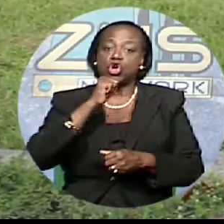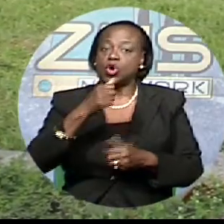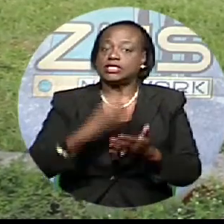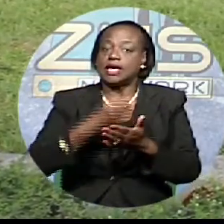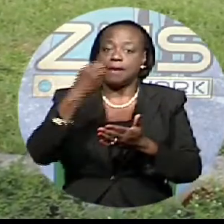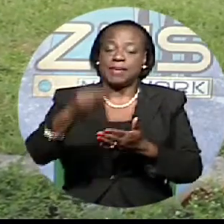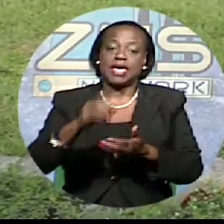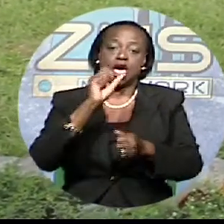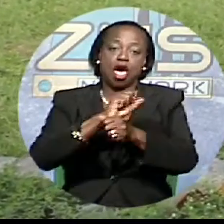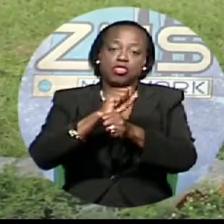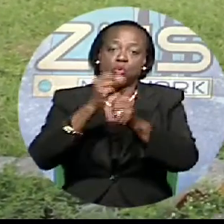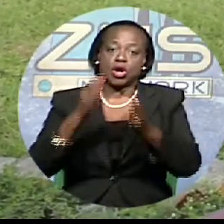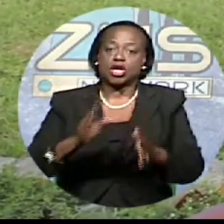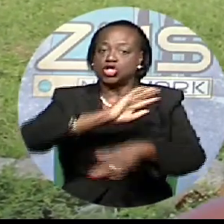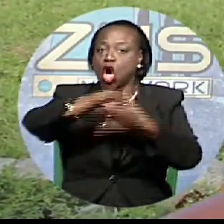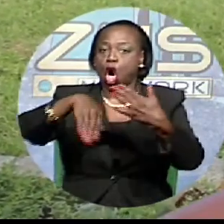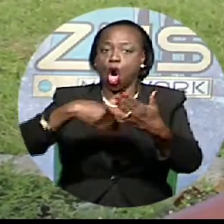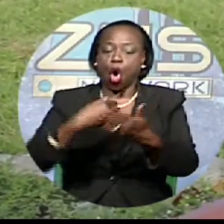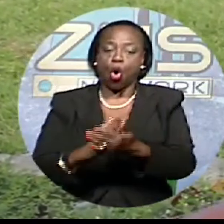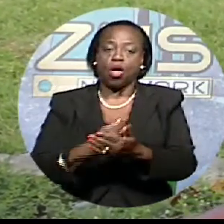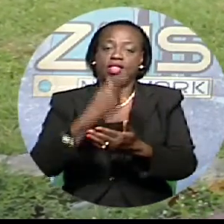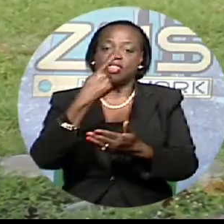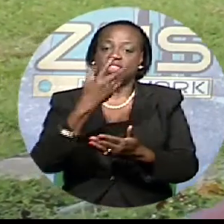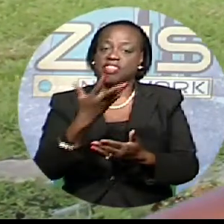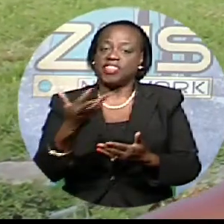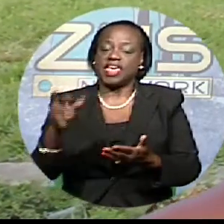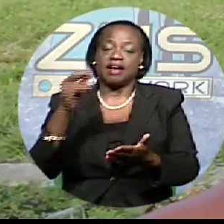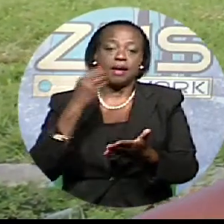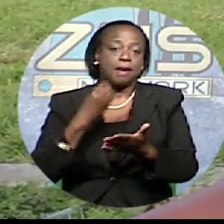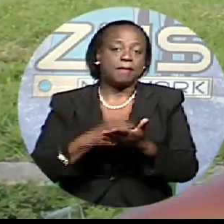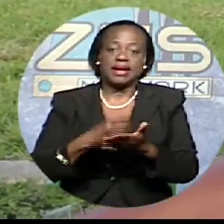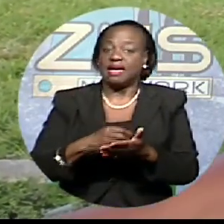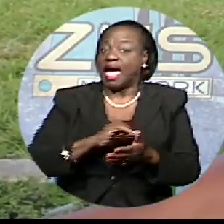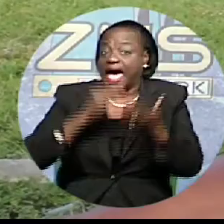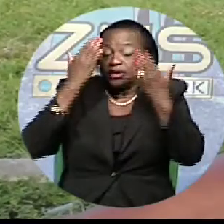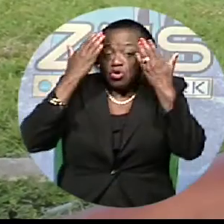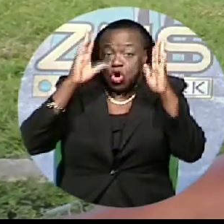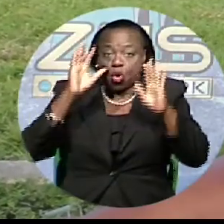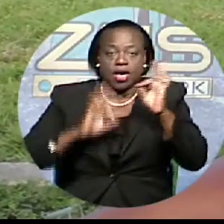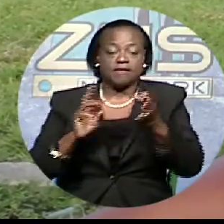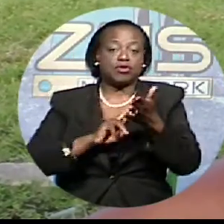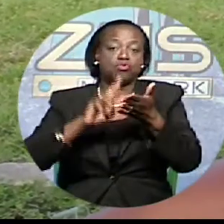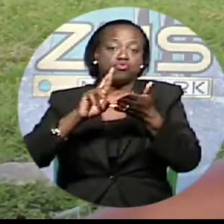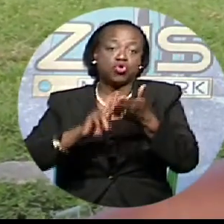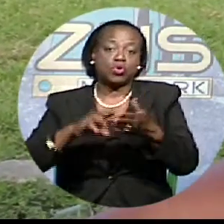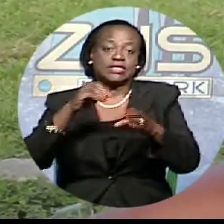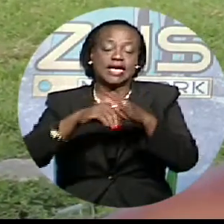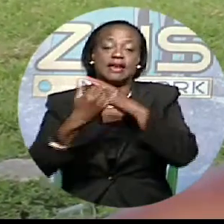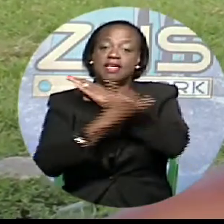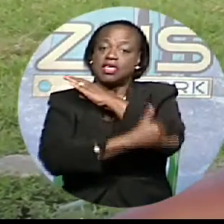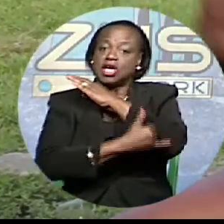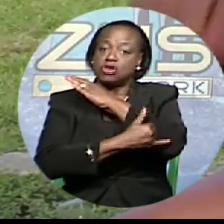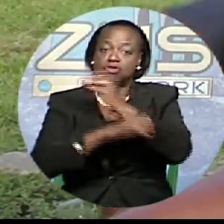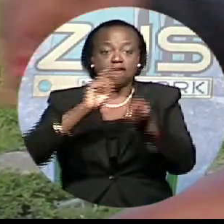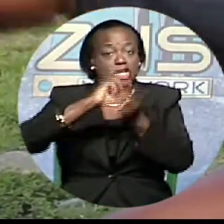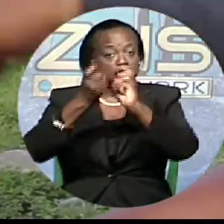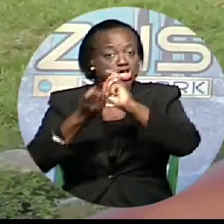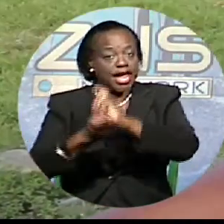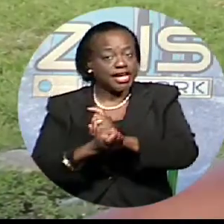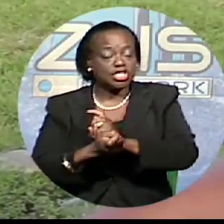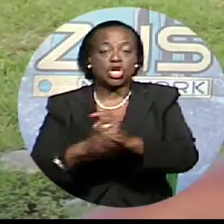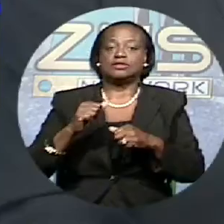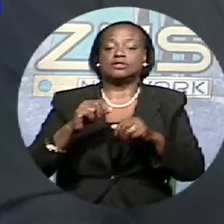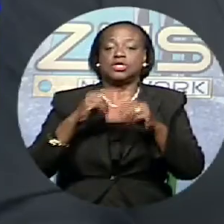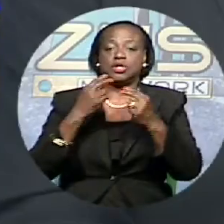gratuities. I don't know if the rules have changed in this country, but if I work, I must